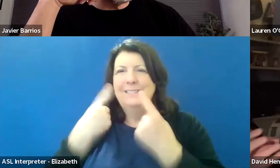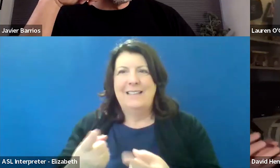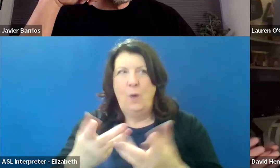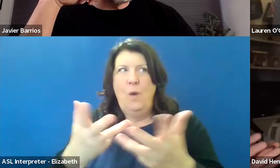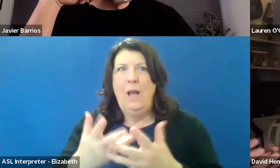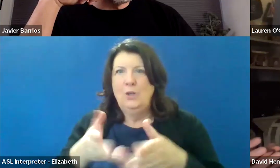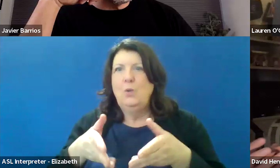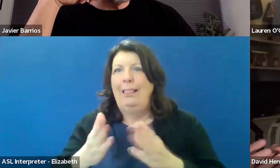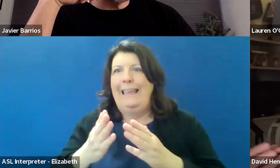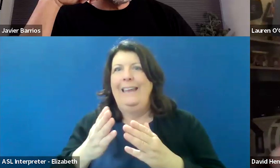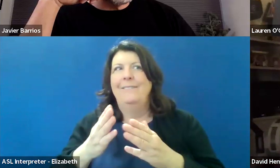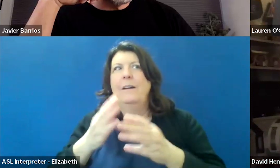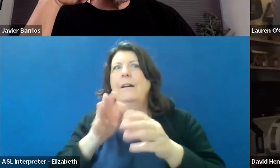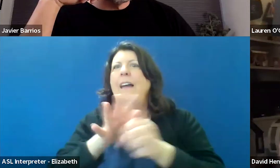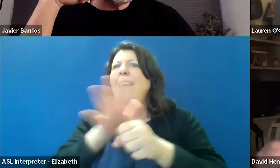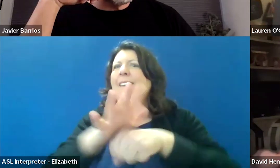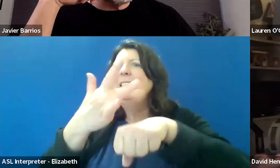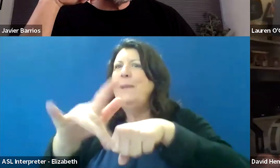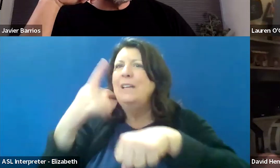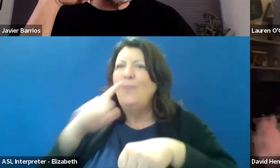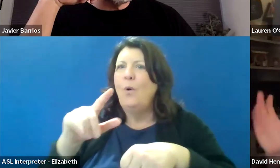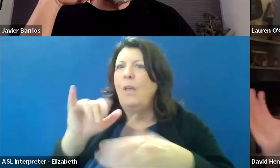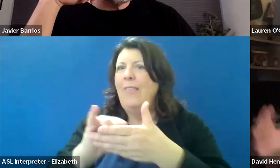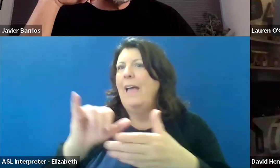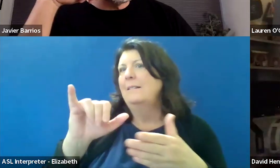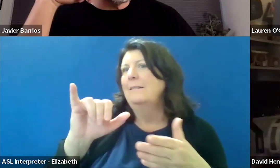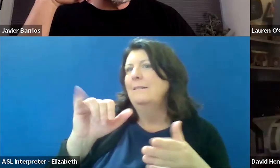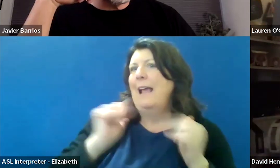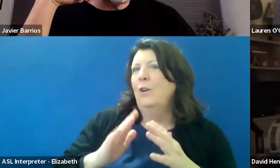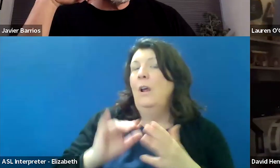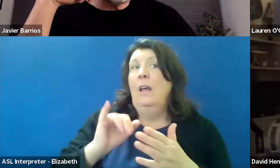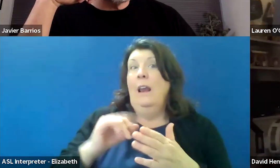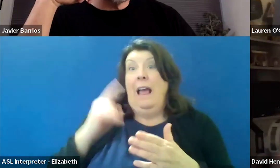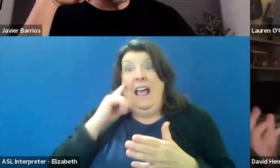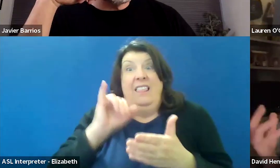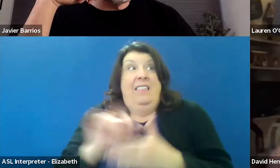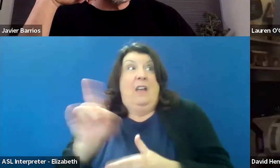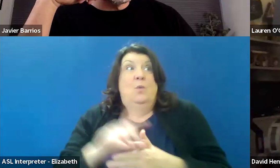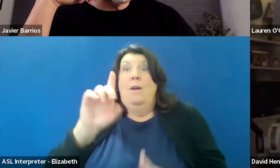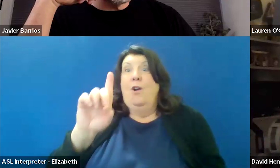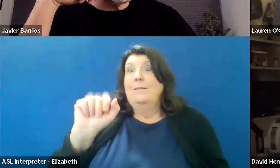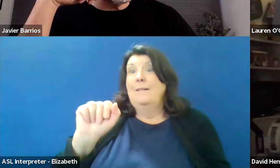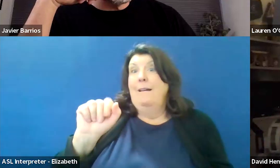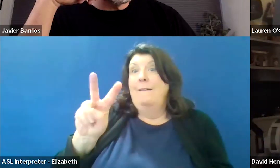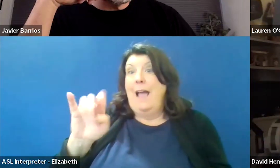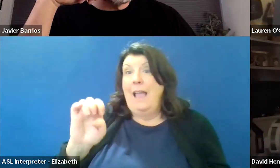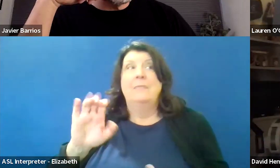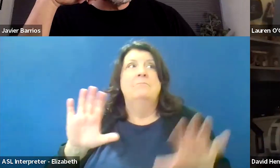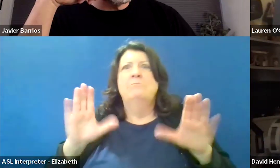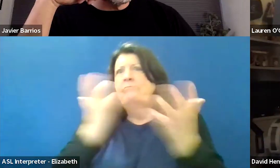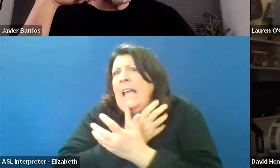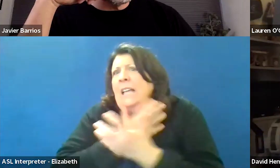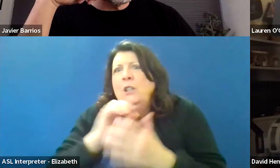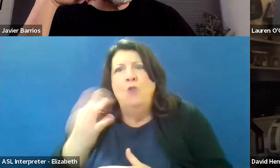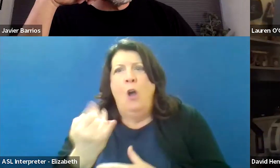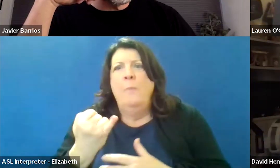sense of humor to the whole situation, you know. And I think that's where Devine just did an amazing job taking that character and just